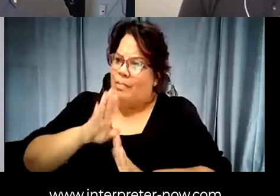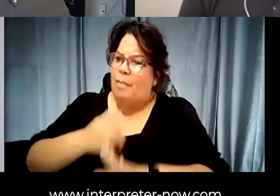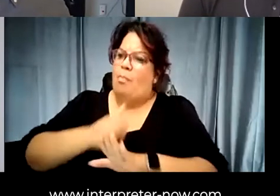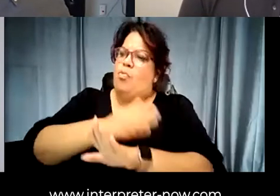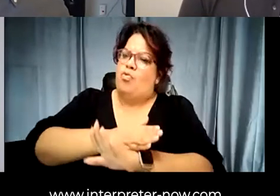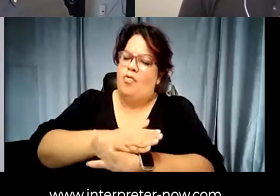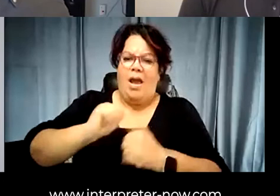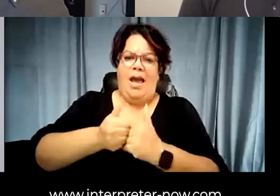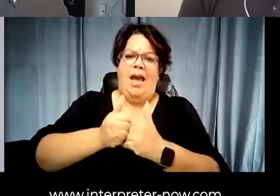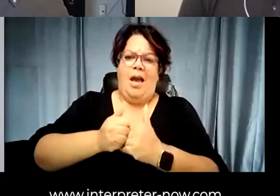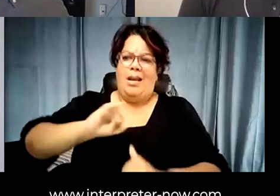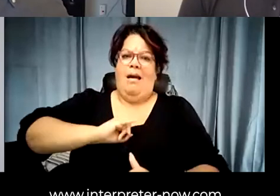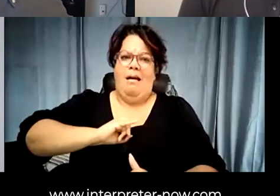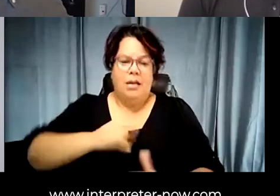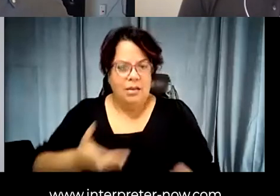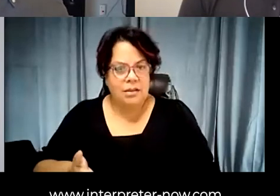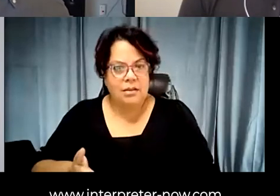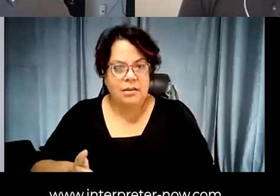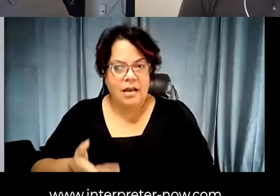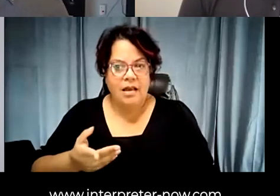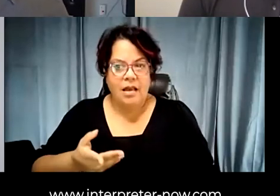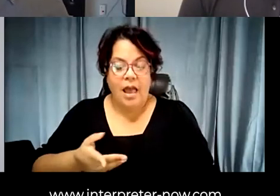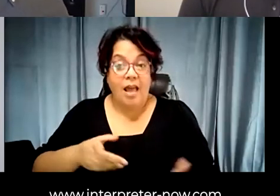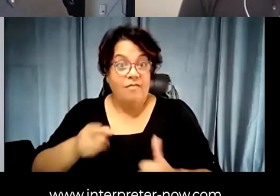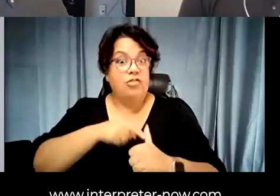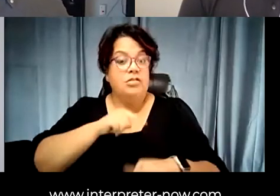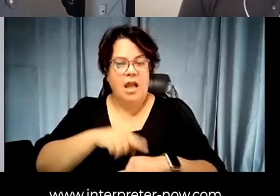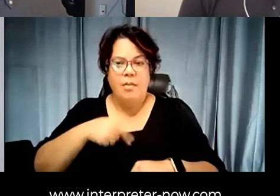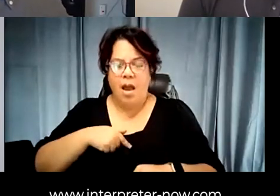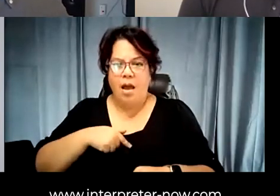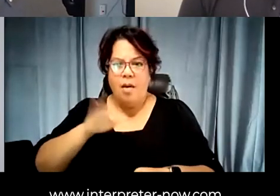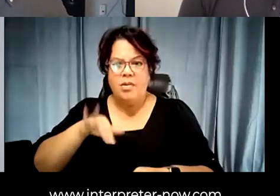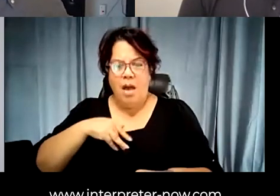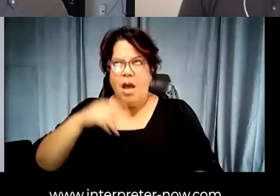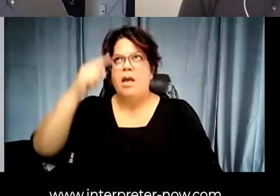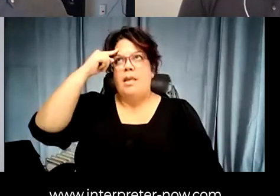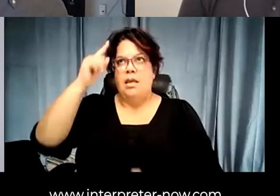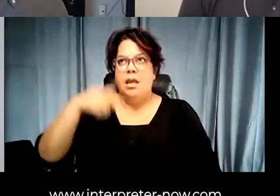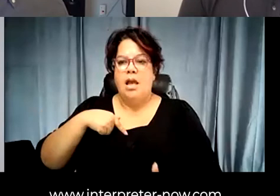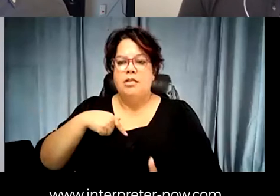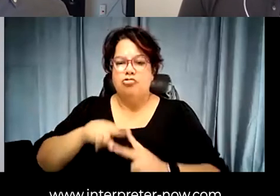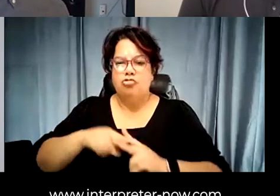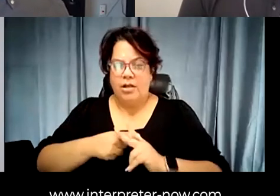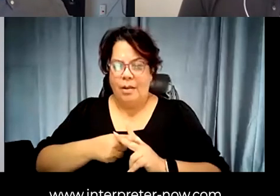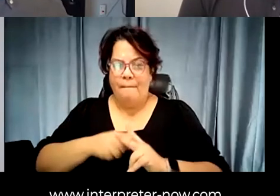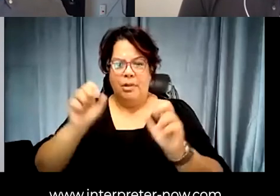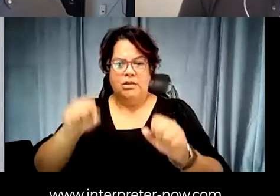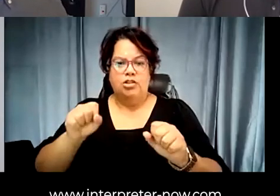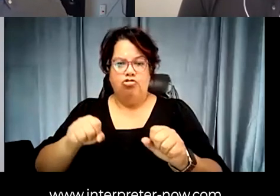first, that was kind of the mindset that I took when I was experiencing potential symptoms of what could be considered